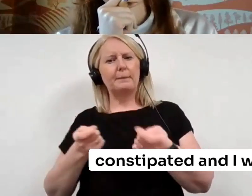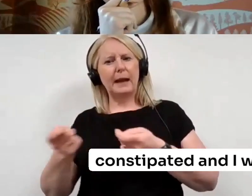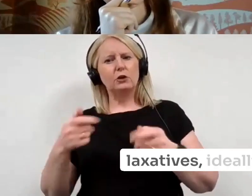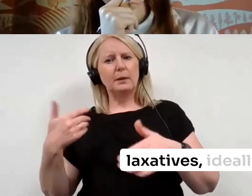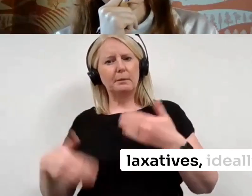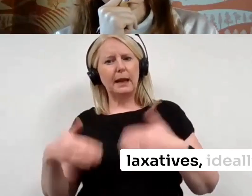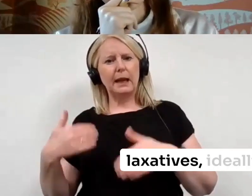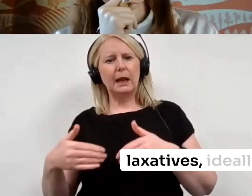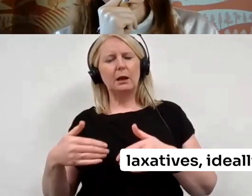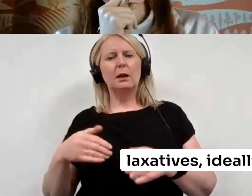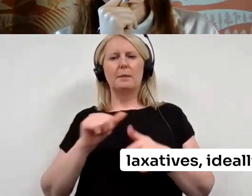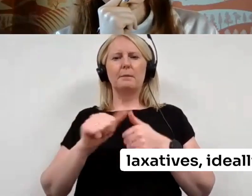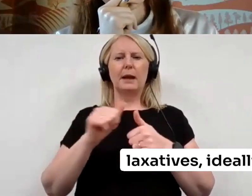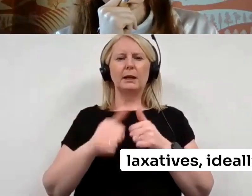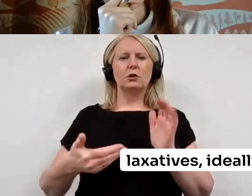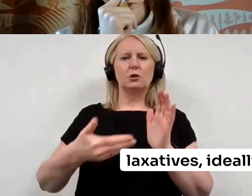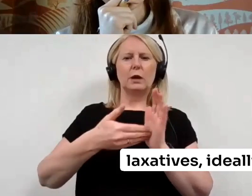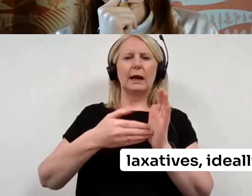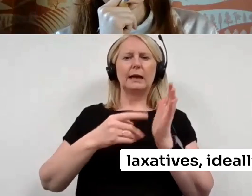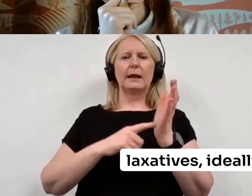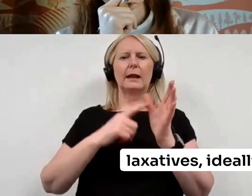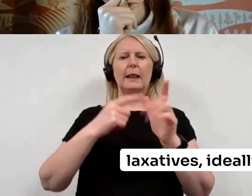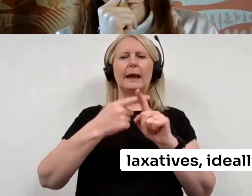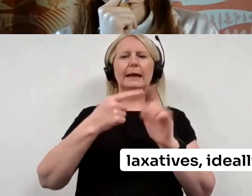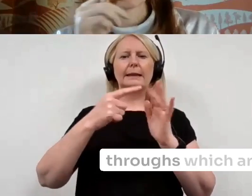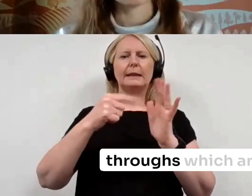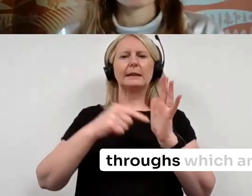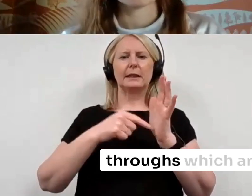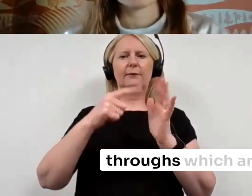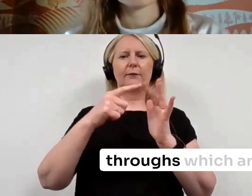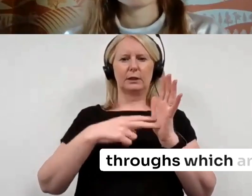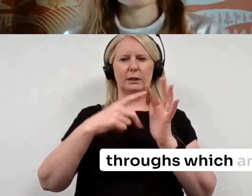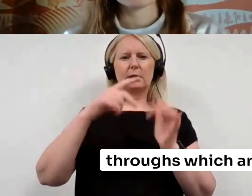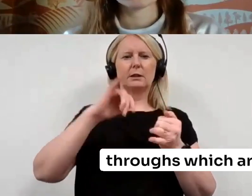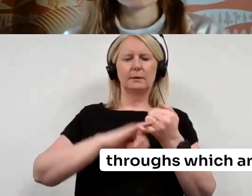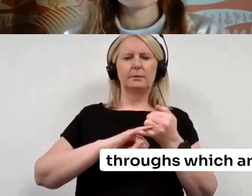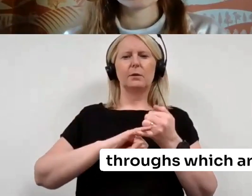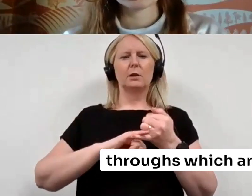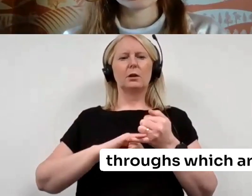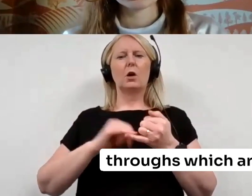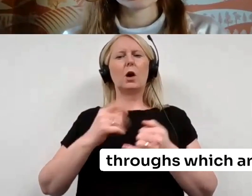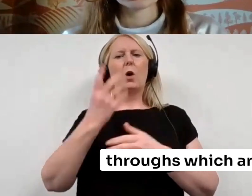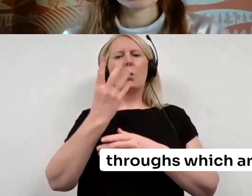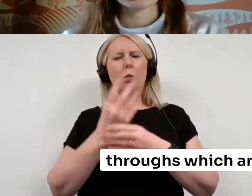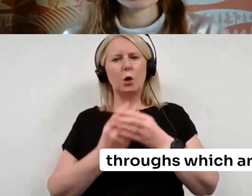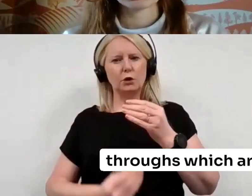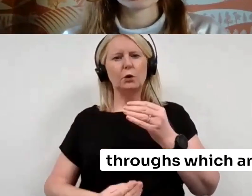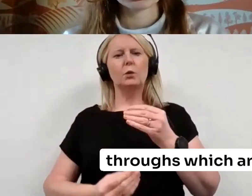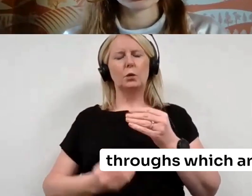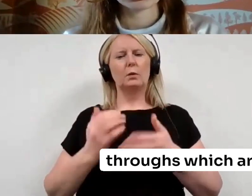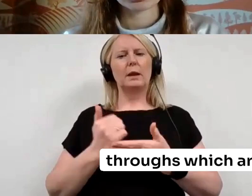taking laxatives, ideally softeners and wash-throughs, which are gentler on your gut